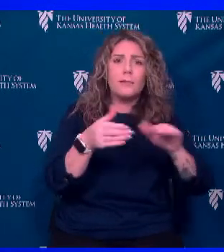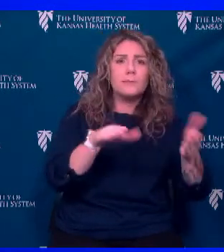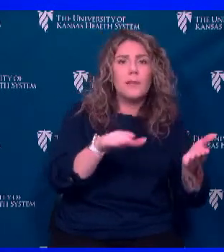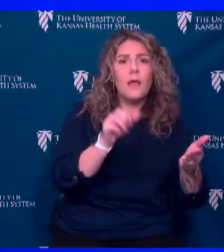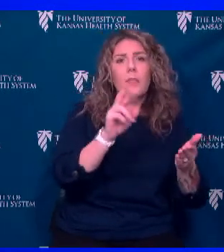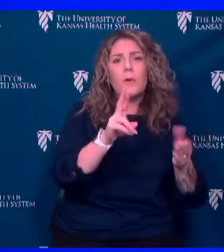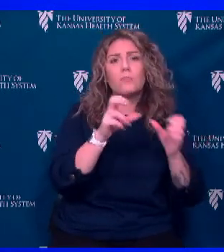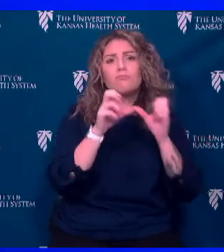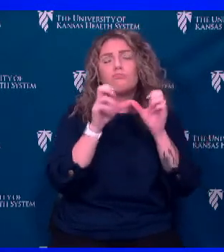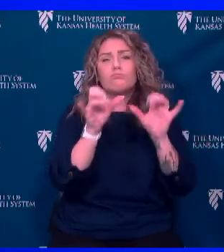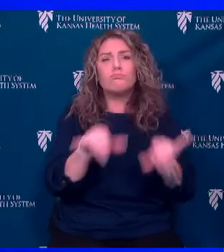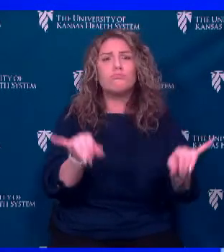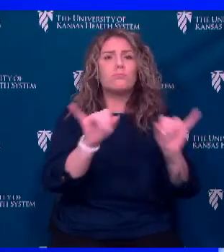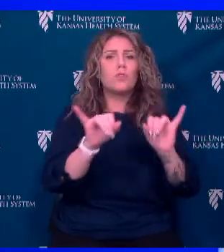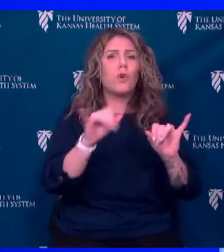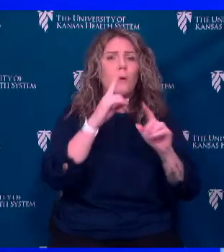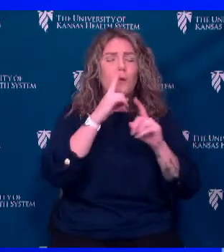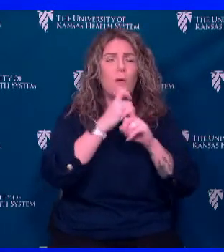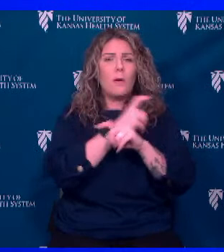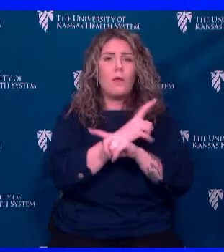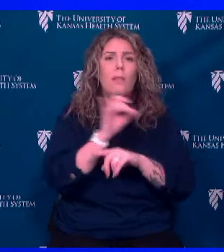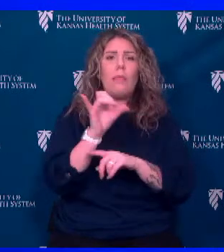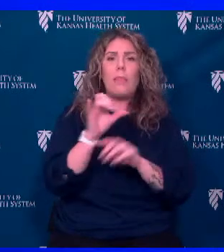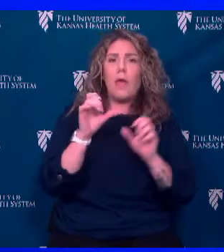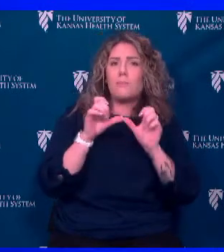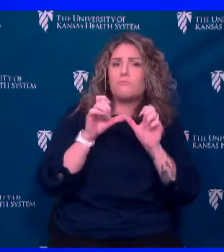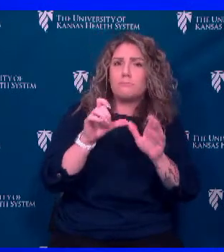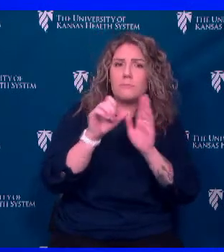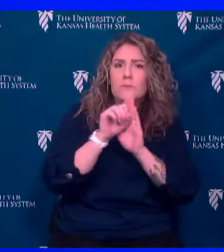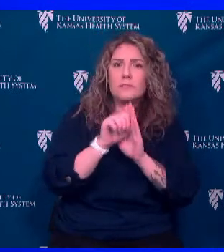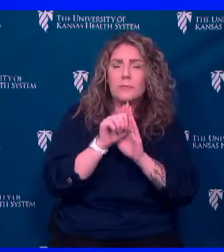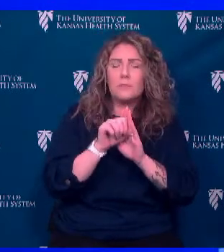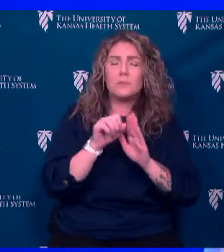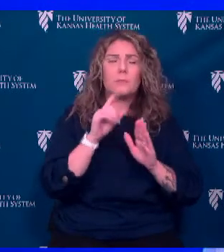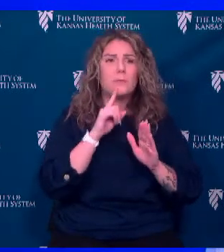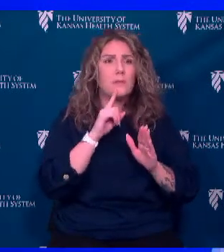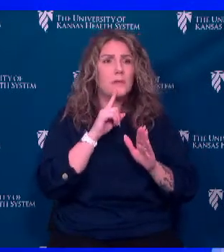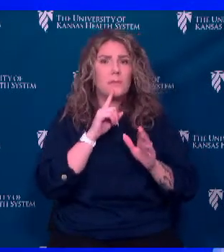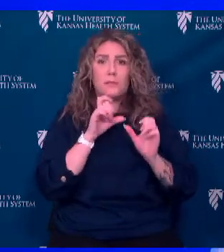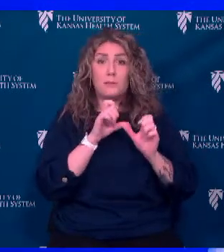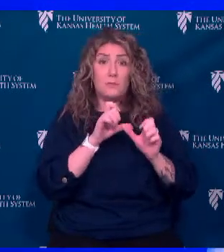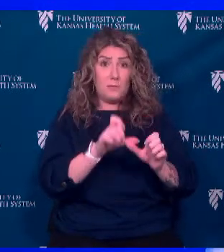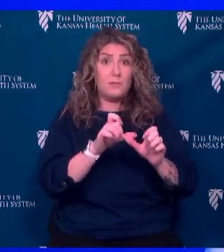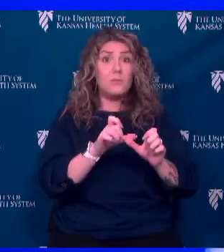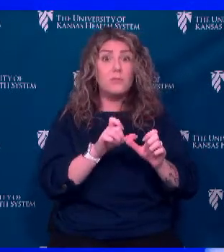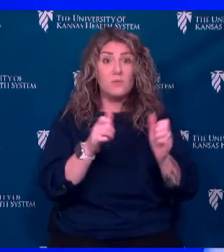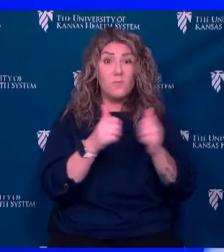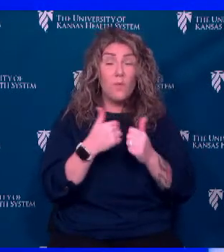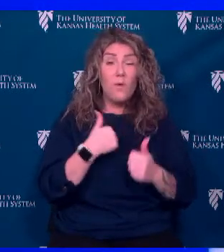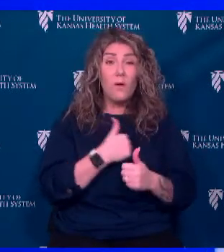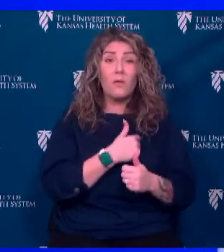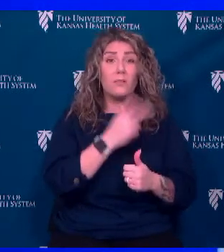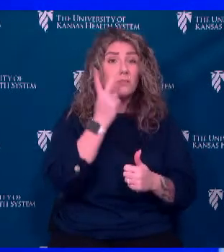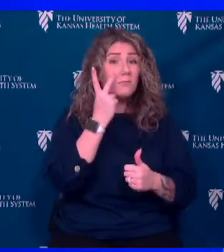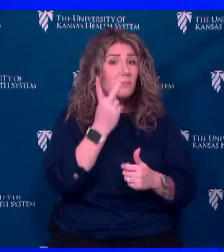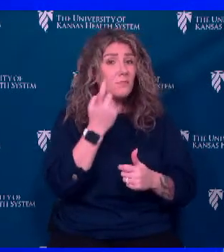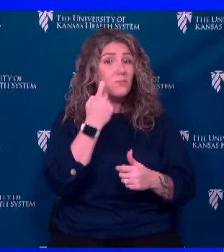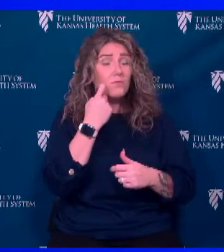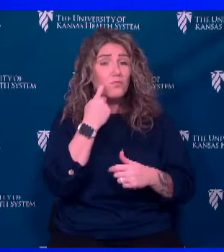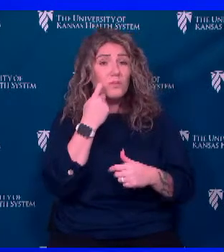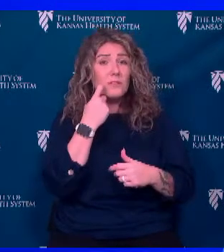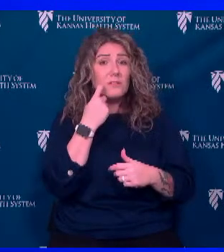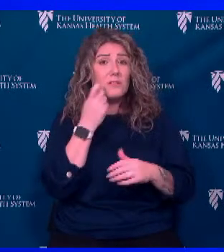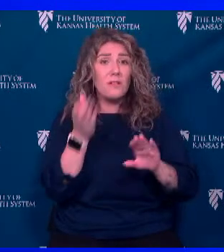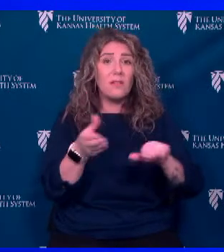those continued complications such as a long haul. So it continues to be with us. We have seen that recently, the deaths have gone up. This